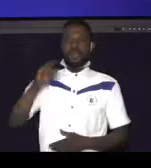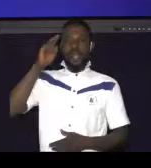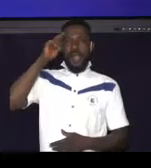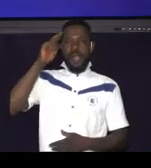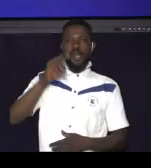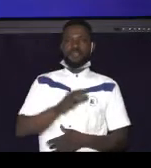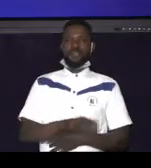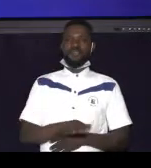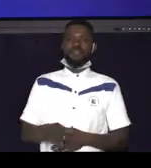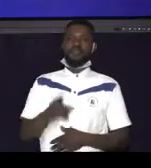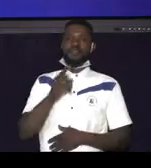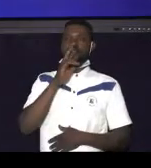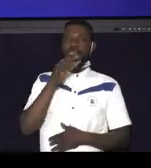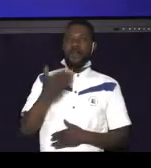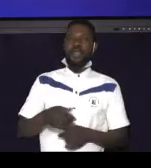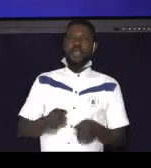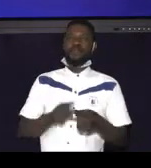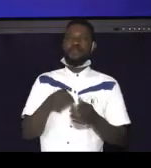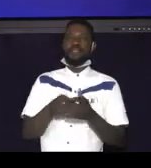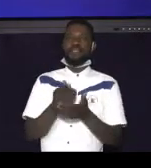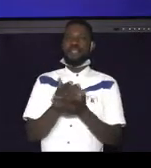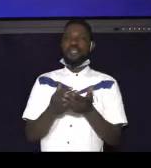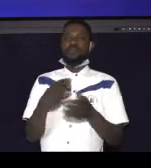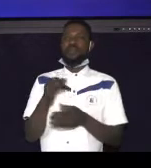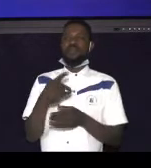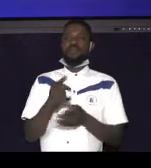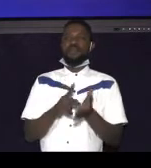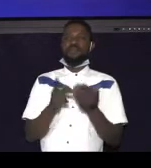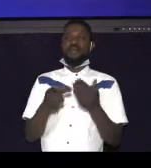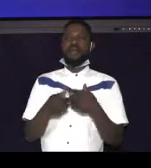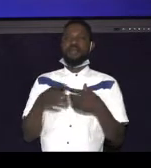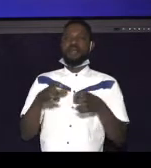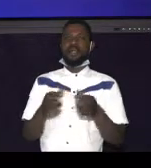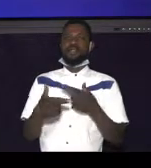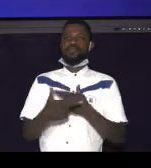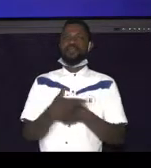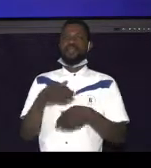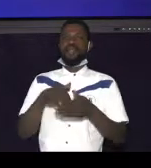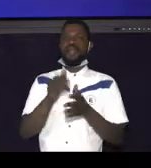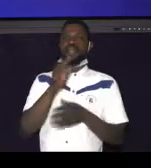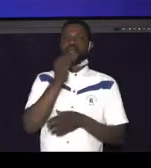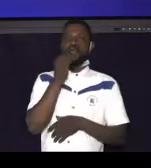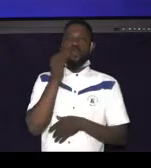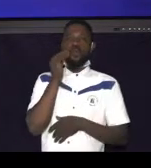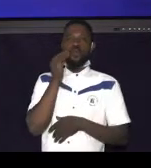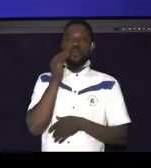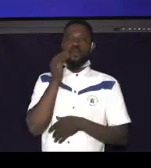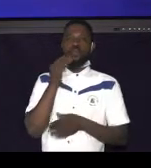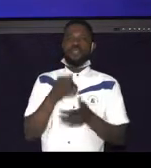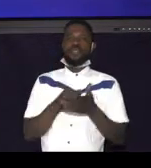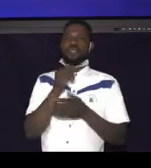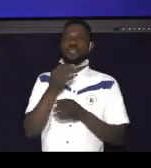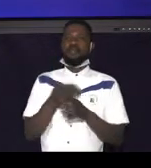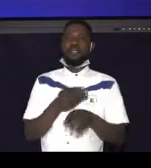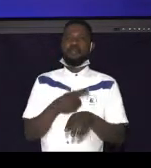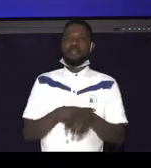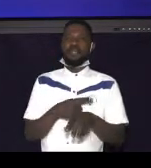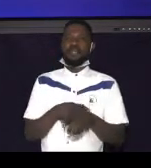Hello children, you are welcome to this segment of the program, The Classroom in Your Home. It is